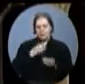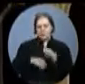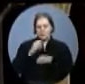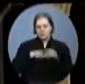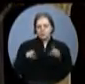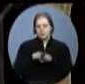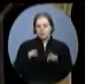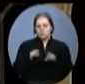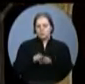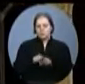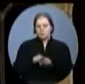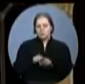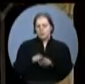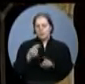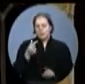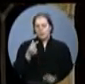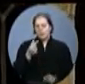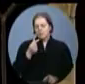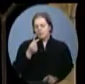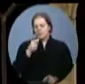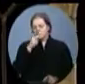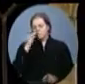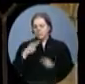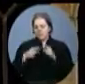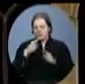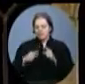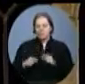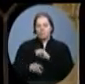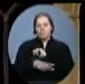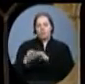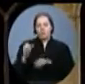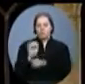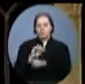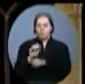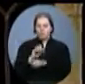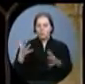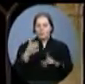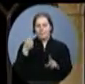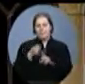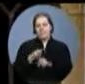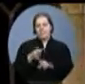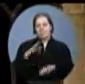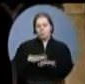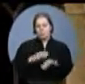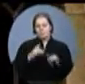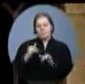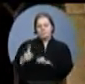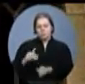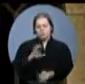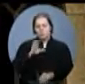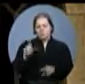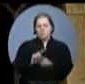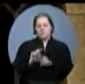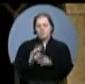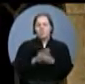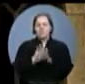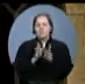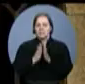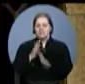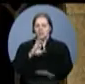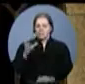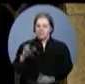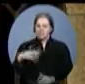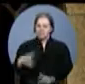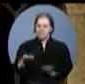Canadians, both individuals and businesses, with an estimated cost of more than $1 billion per year. And while Canadians